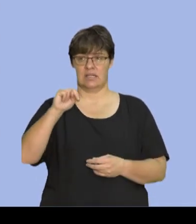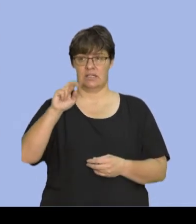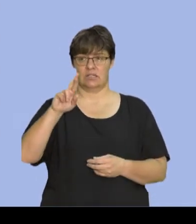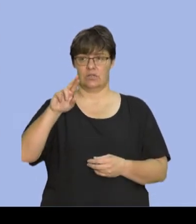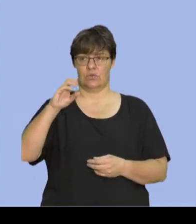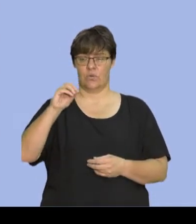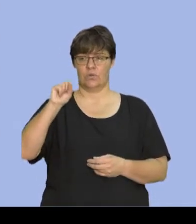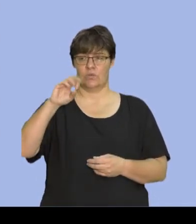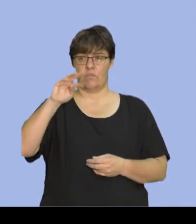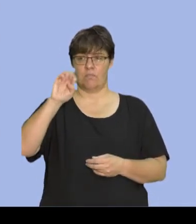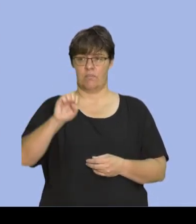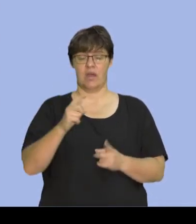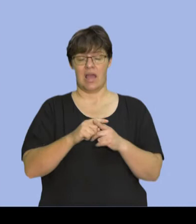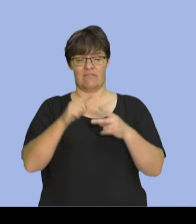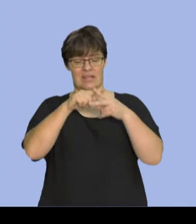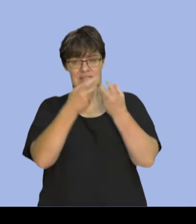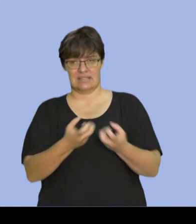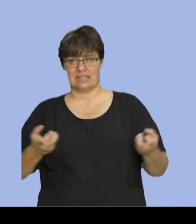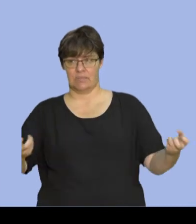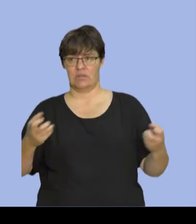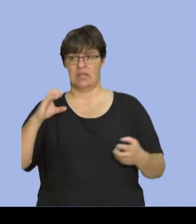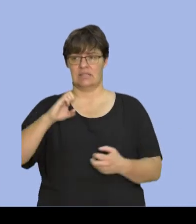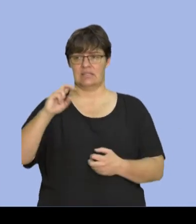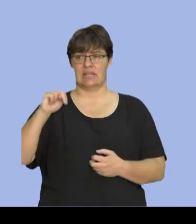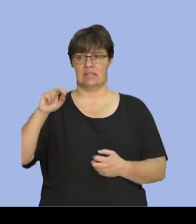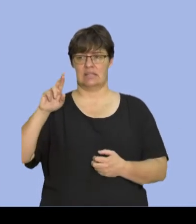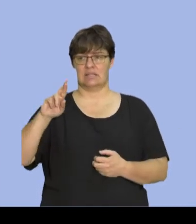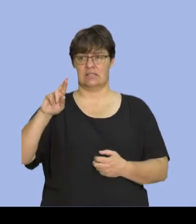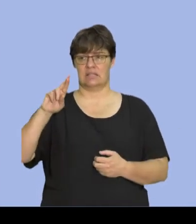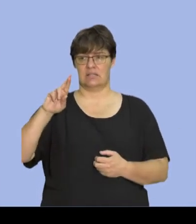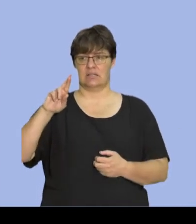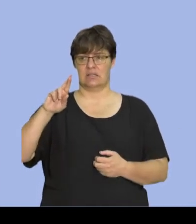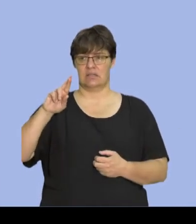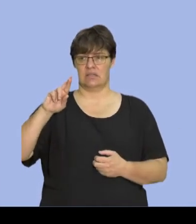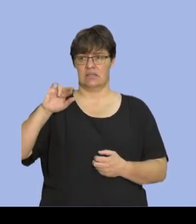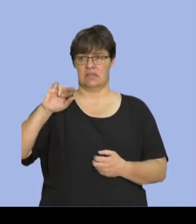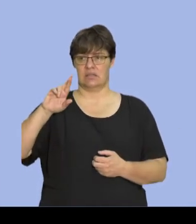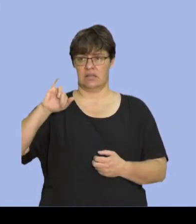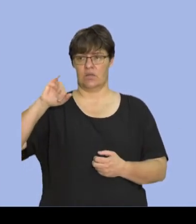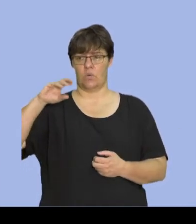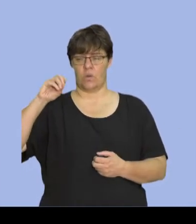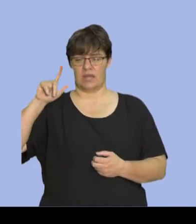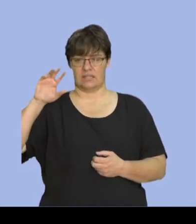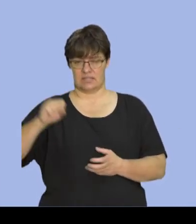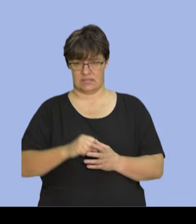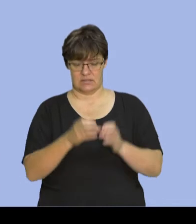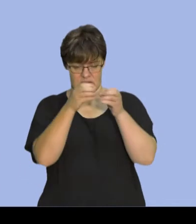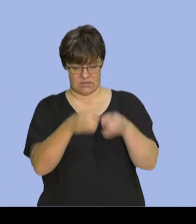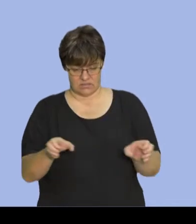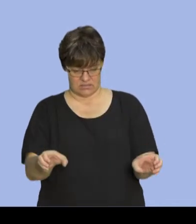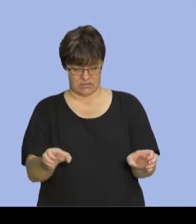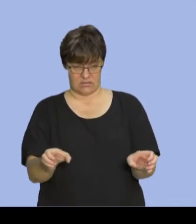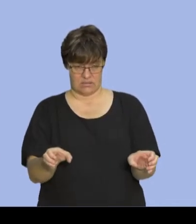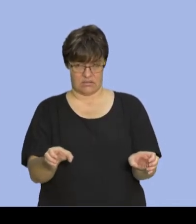is made up of two separate centrioles. So we find that the centrosome will then split up into two separate